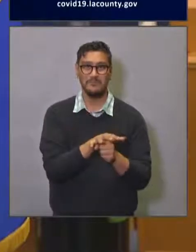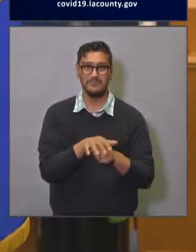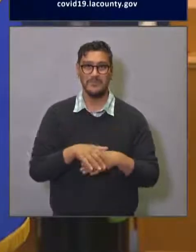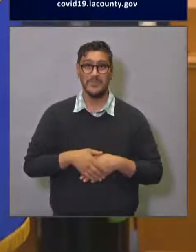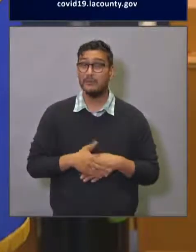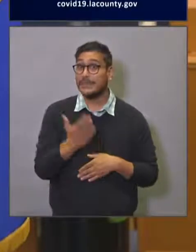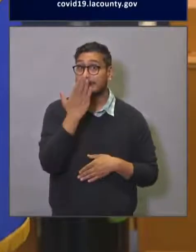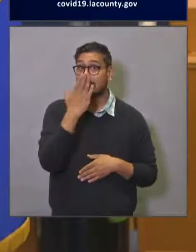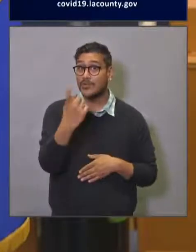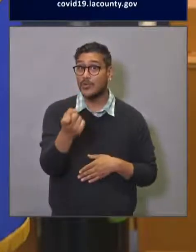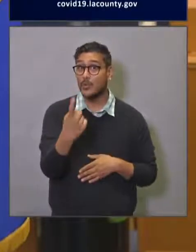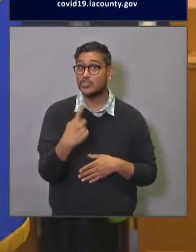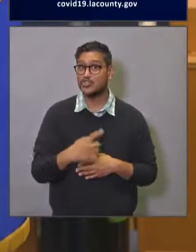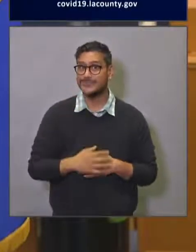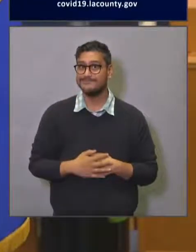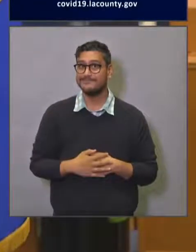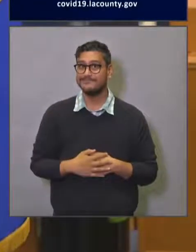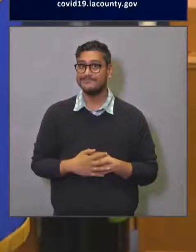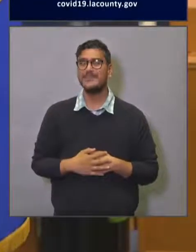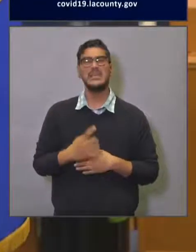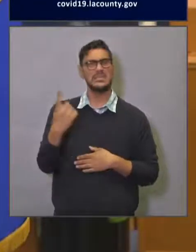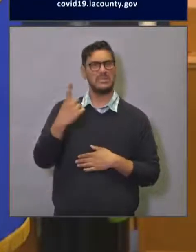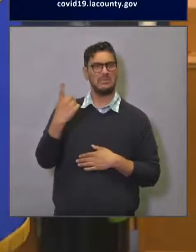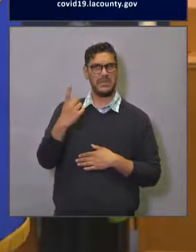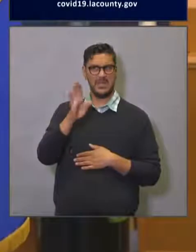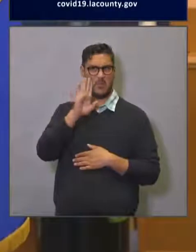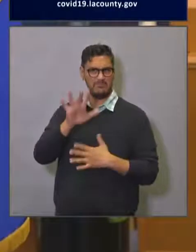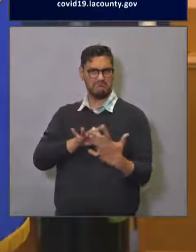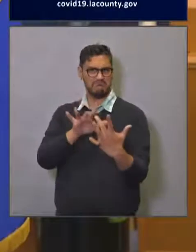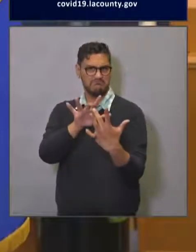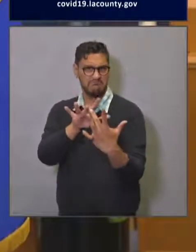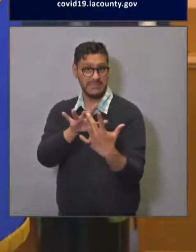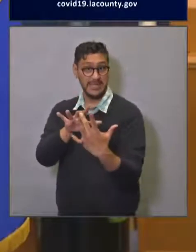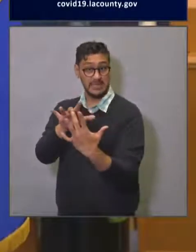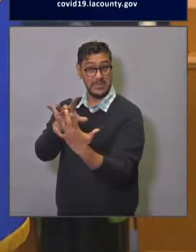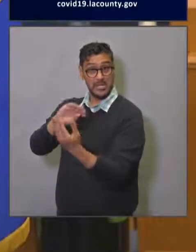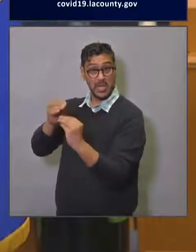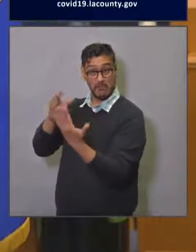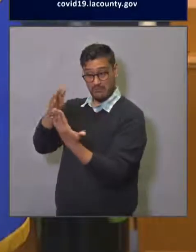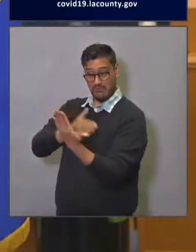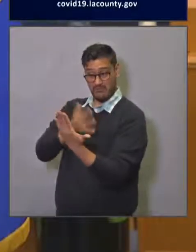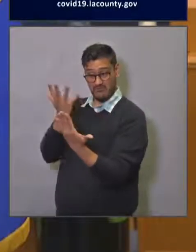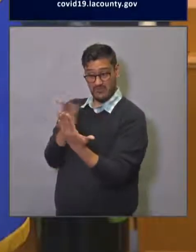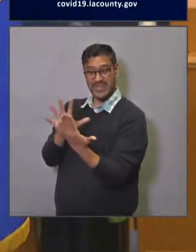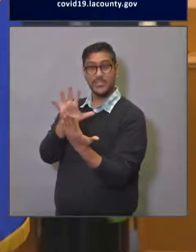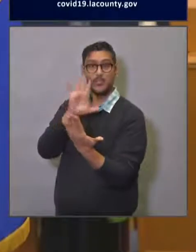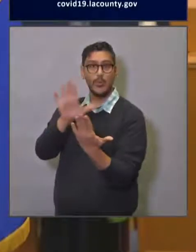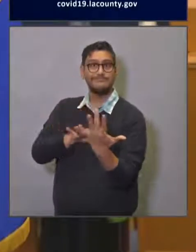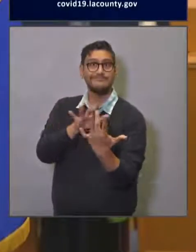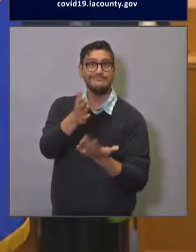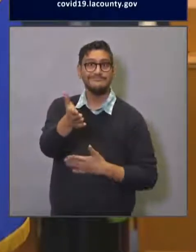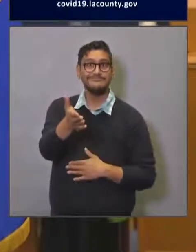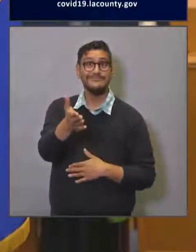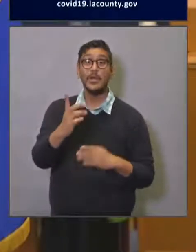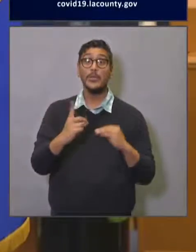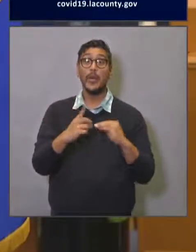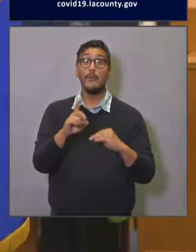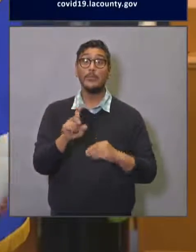But thanks for that, and somebody will get back to you, Claudia, once we look at the numbers for the week. And with that, we'll take one more